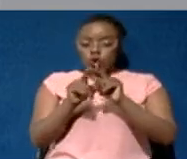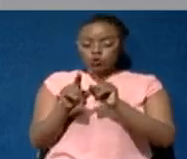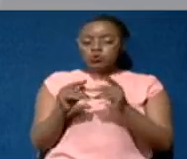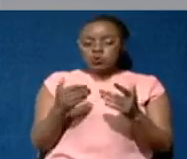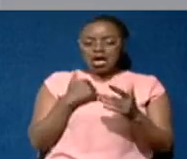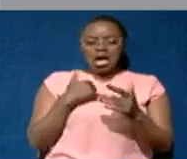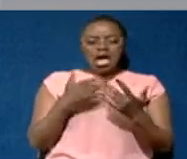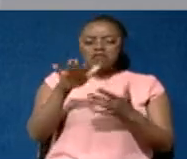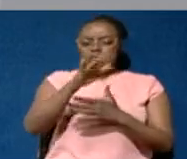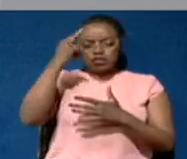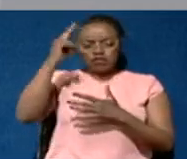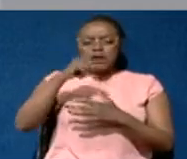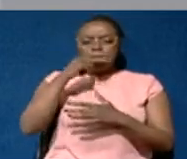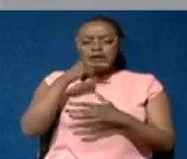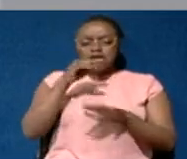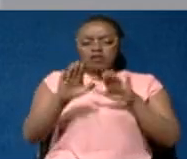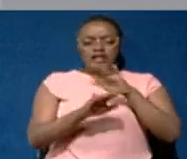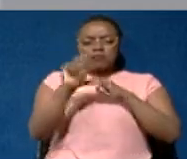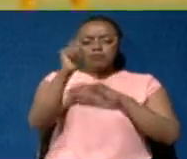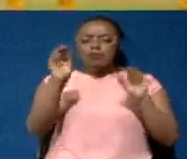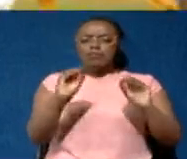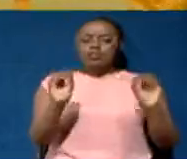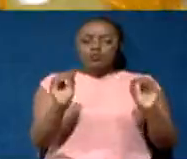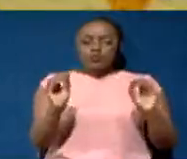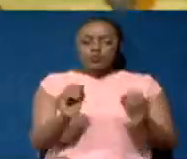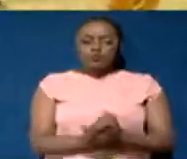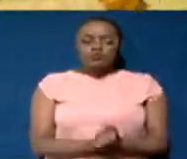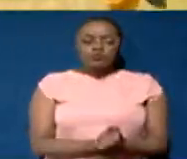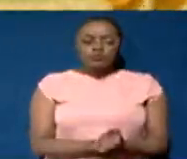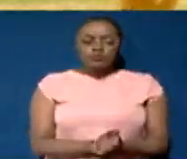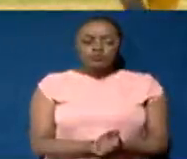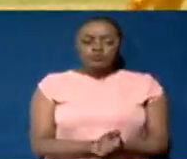significantly, no space or mention of the Deputy President.